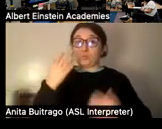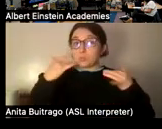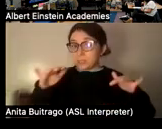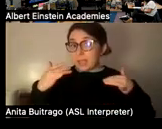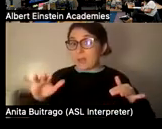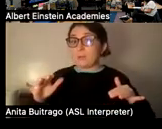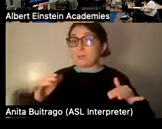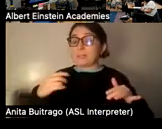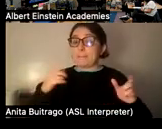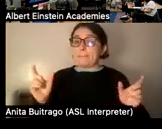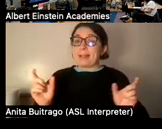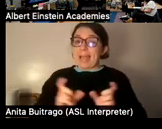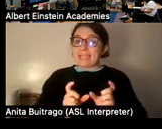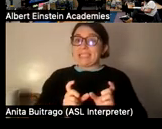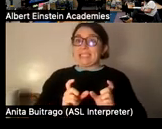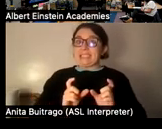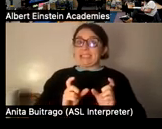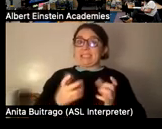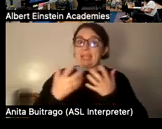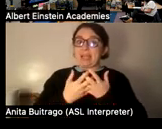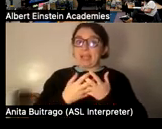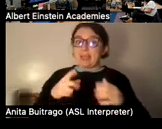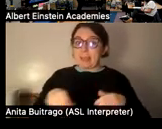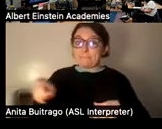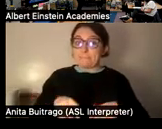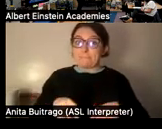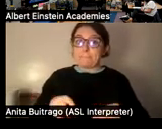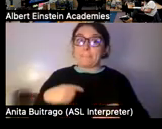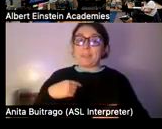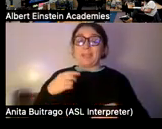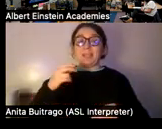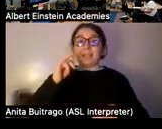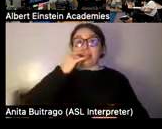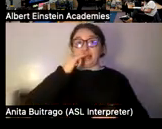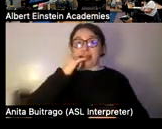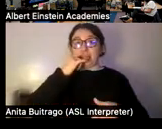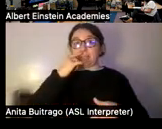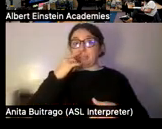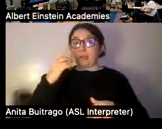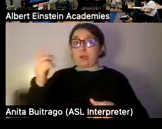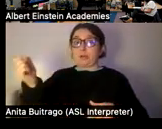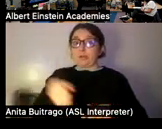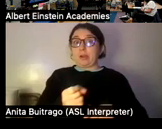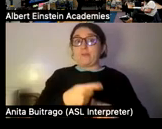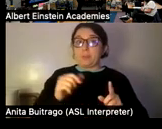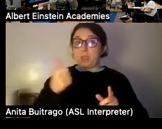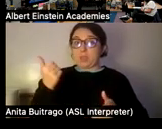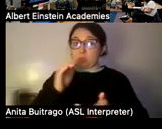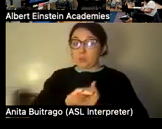come in from other schools and they're sitting at my table and I say, it's not it's and they're like,